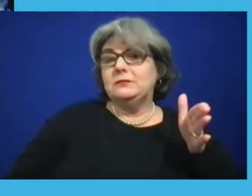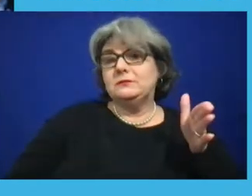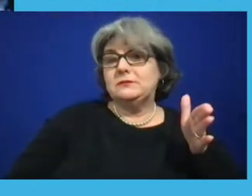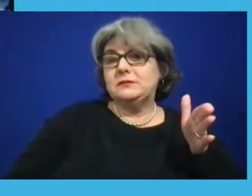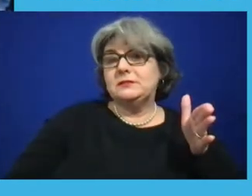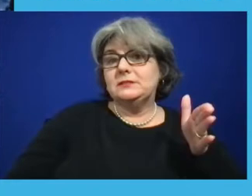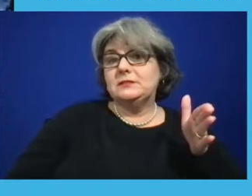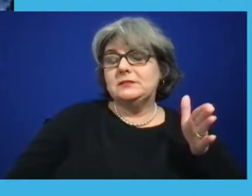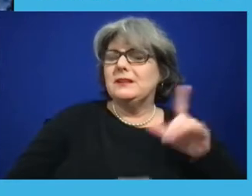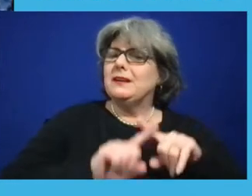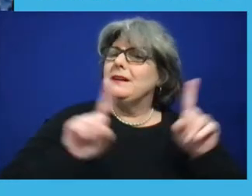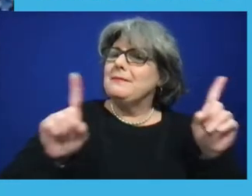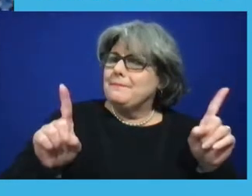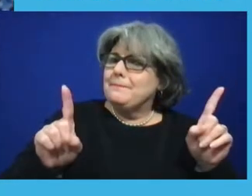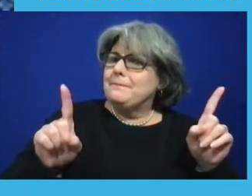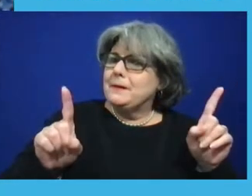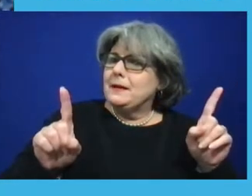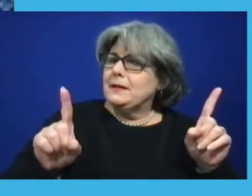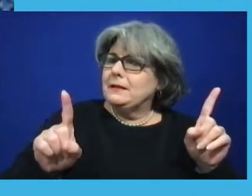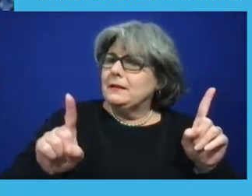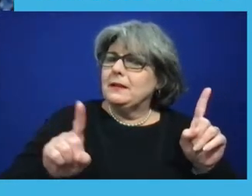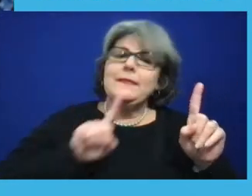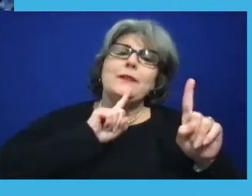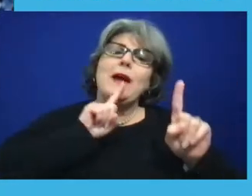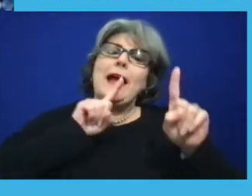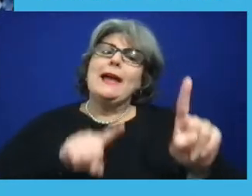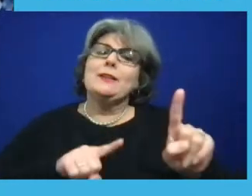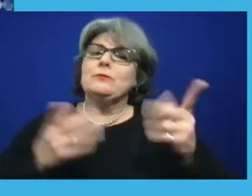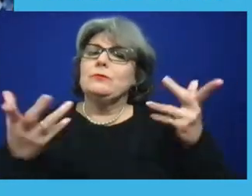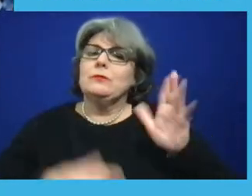The Republicans talk a lot about it,